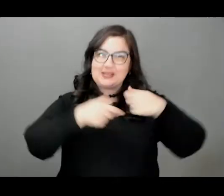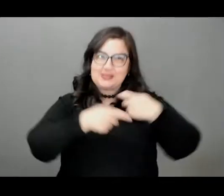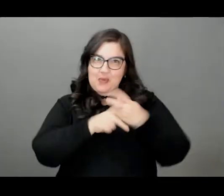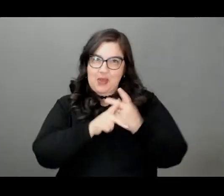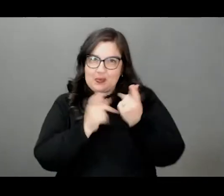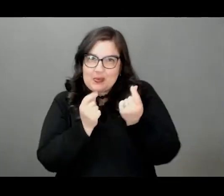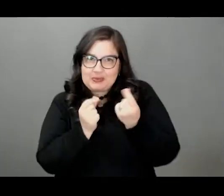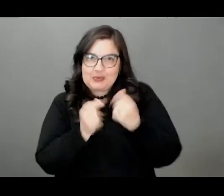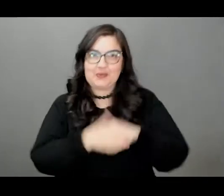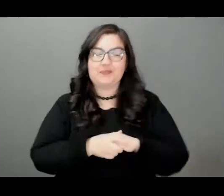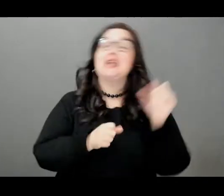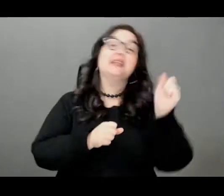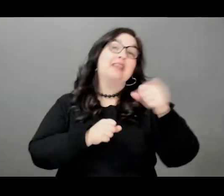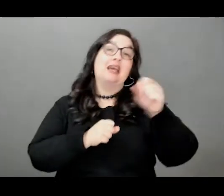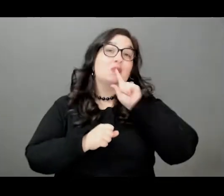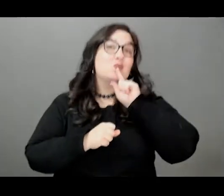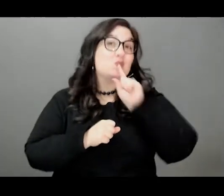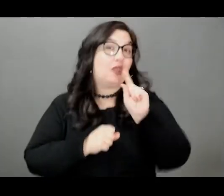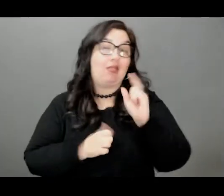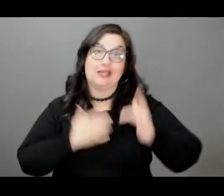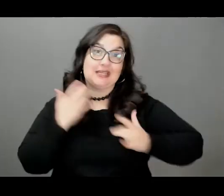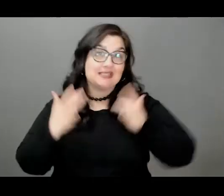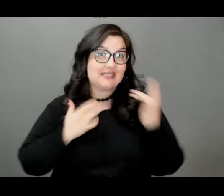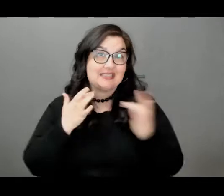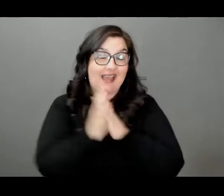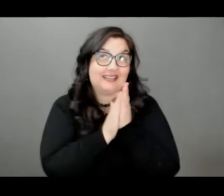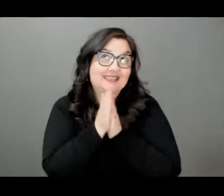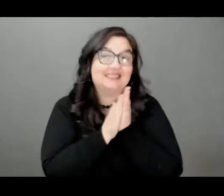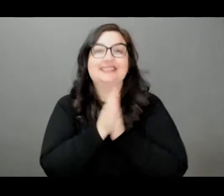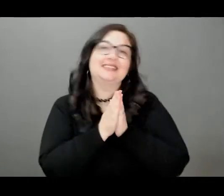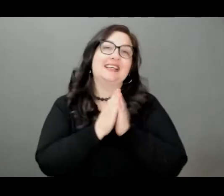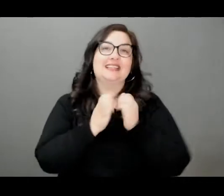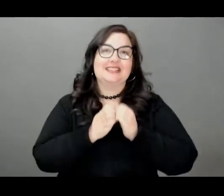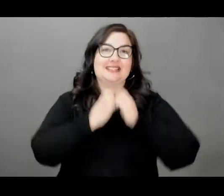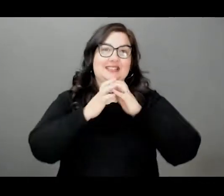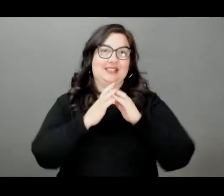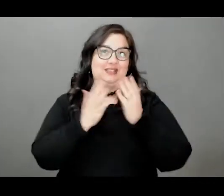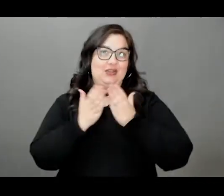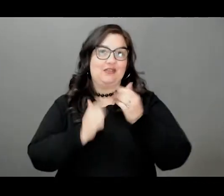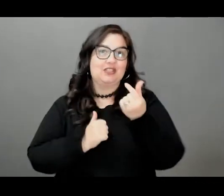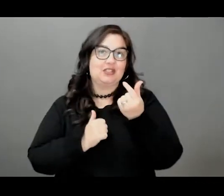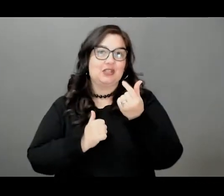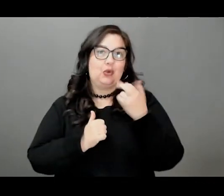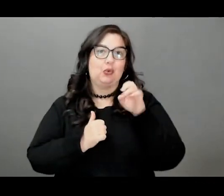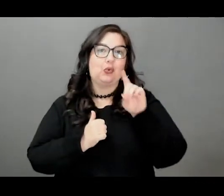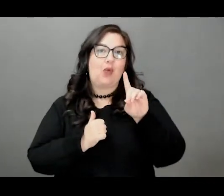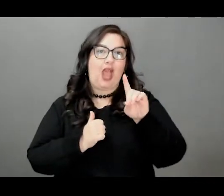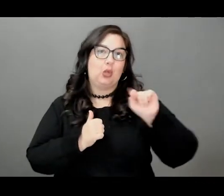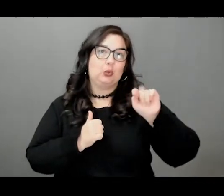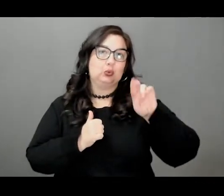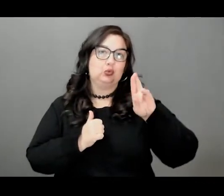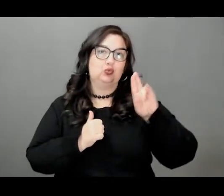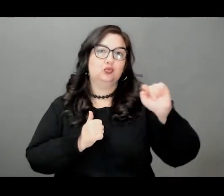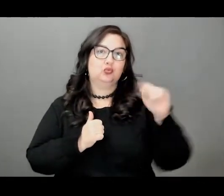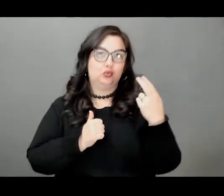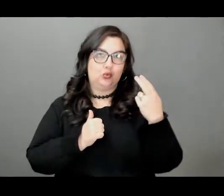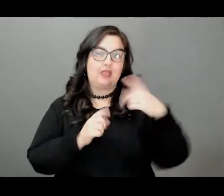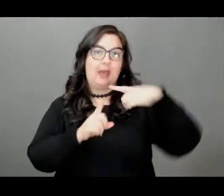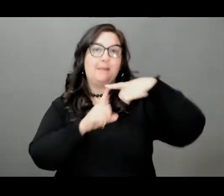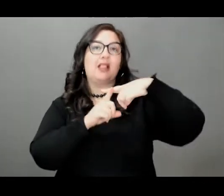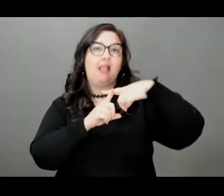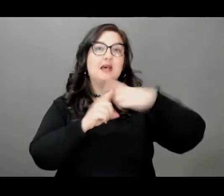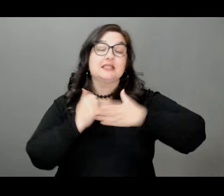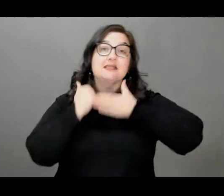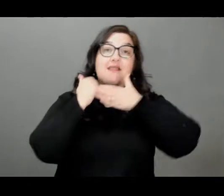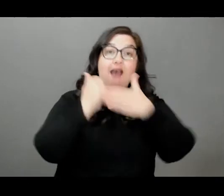do? Tell us a quick Yeah, yeah, summary of, yeah, yeah. yeah, yeah. No, I'm really excited. We launched a service called as Ground Truth